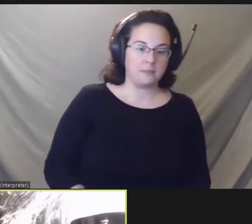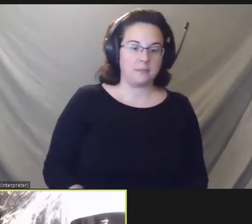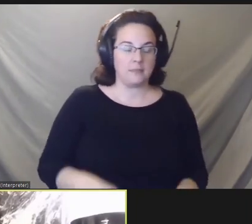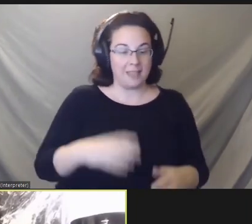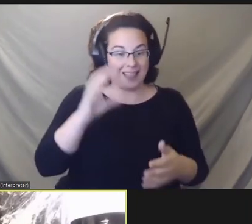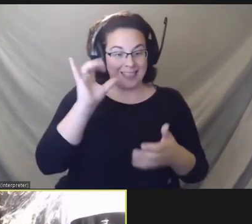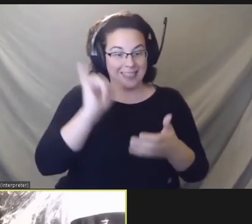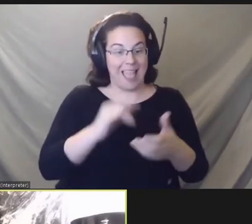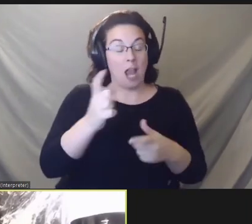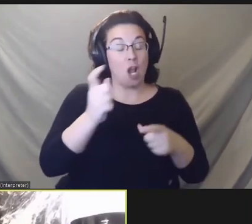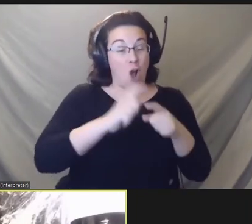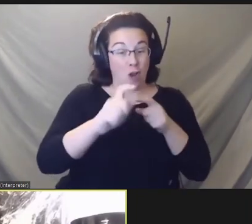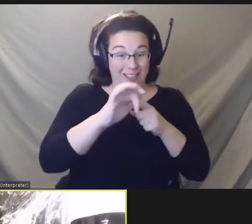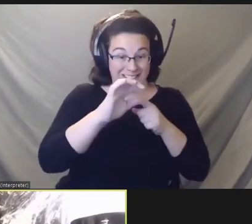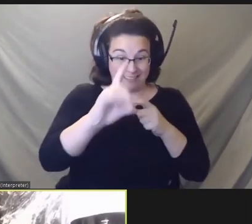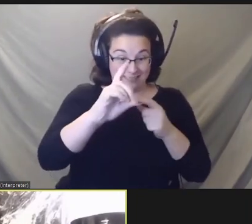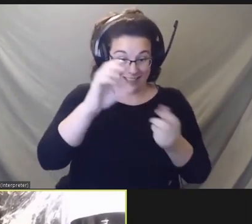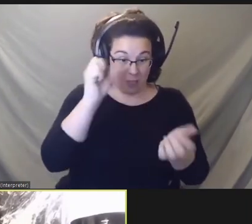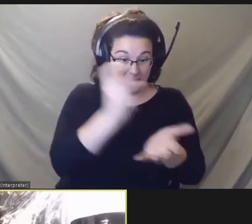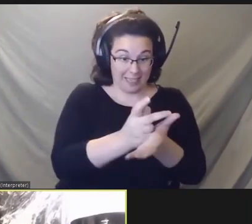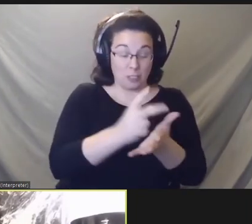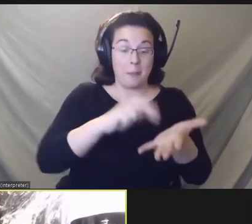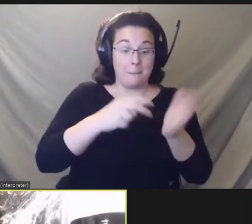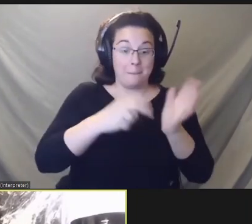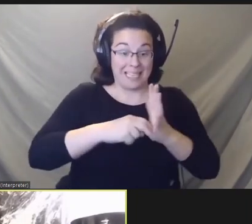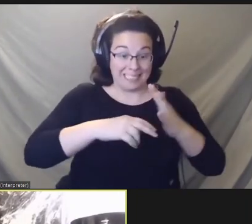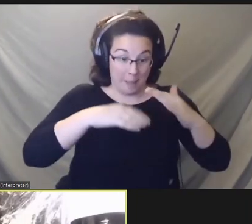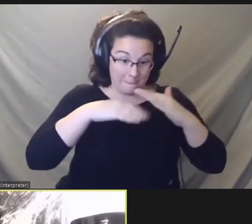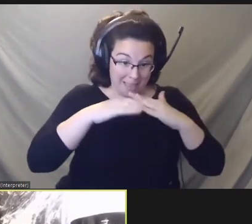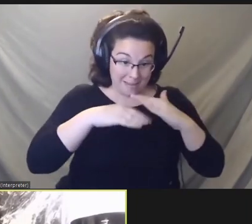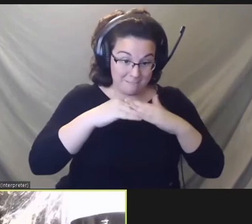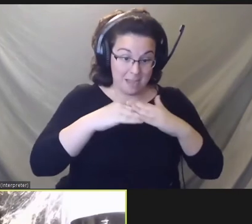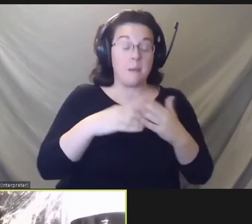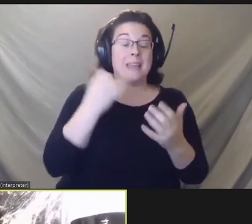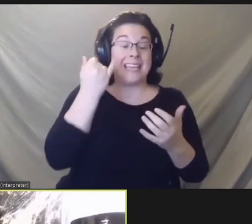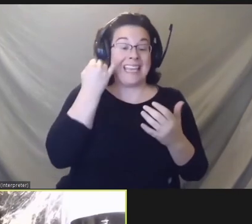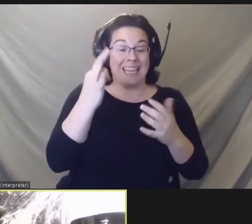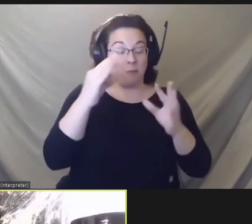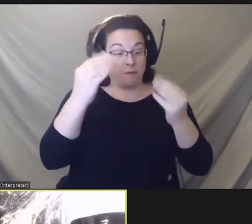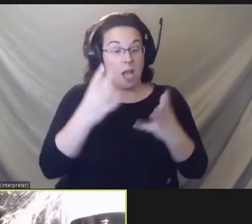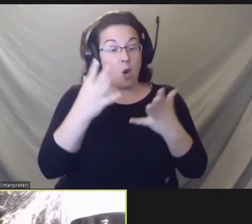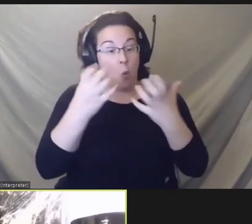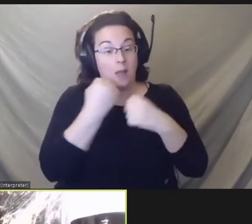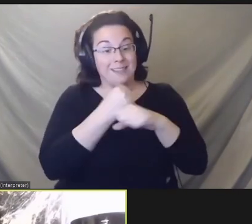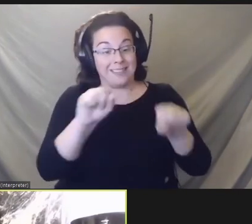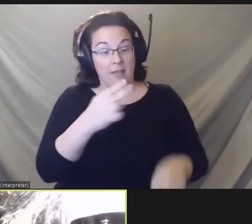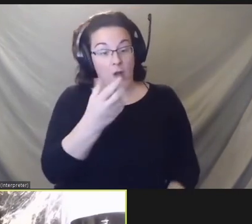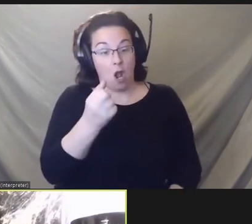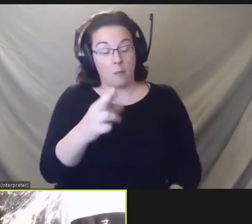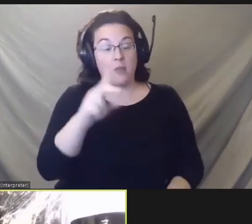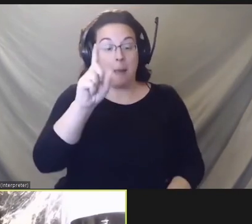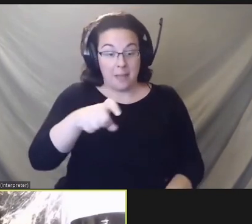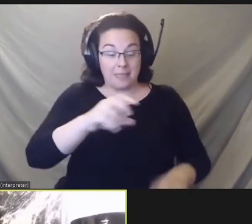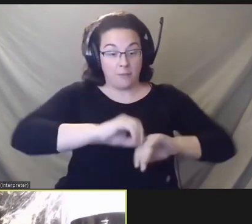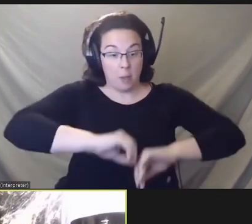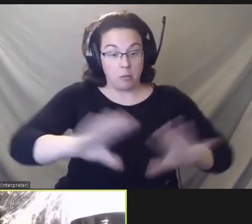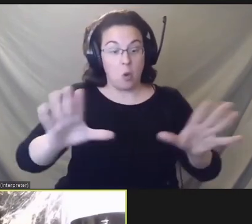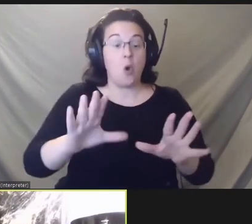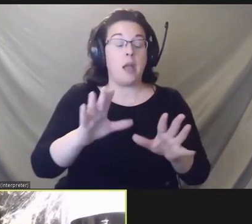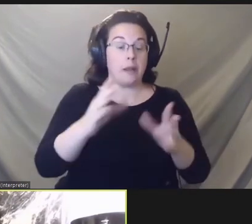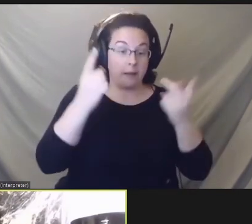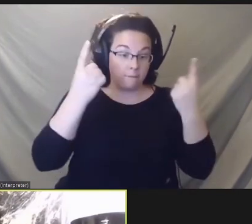authentication information means that, at a minimum, a terminating voice service provider seeking safe harbor must have deployed an effective caller